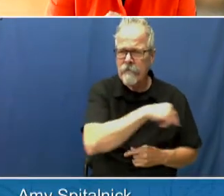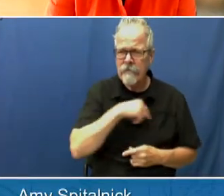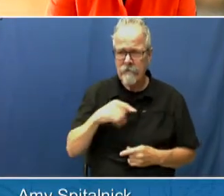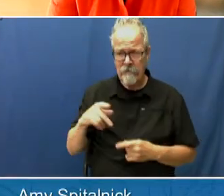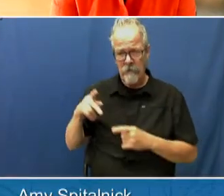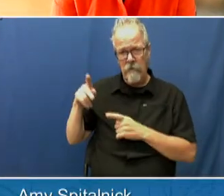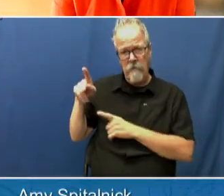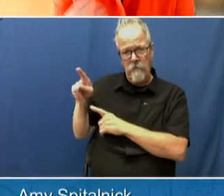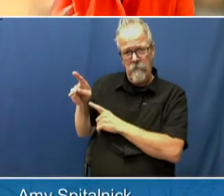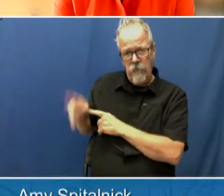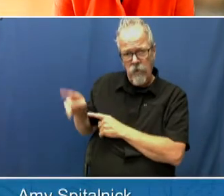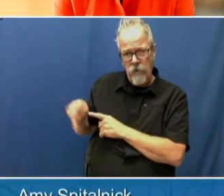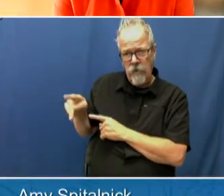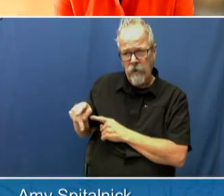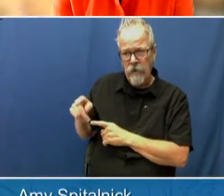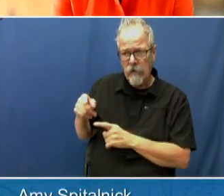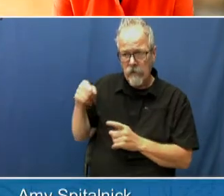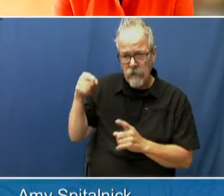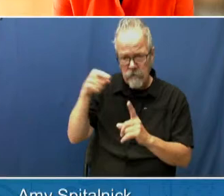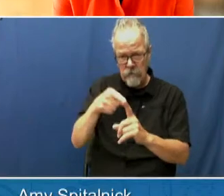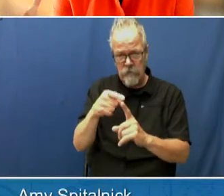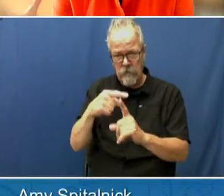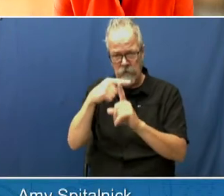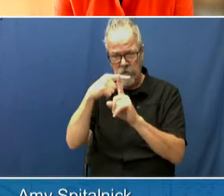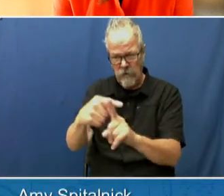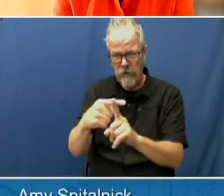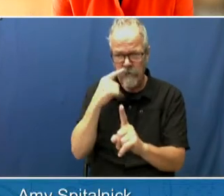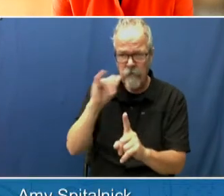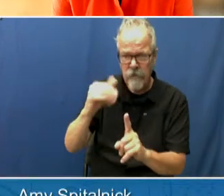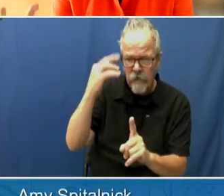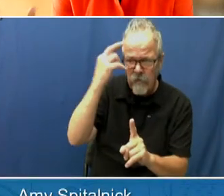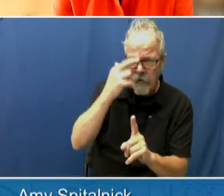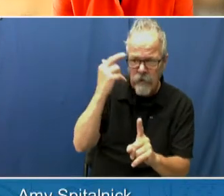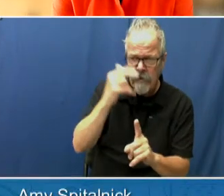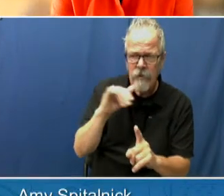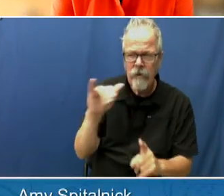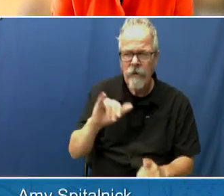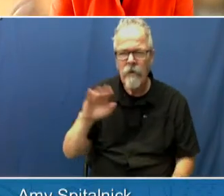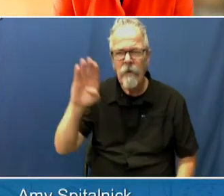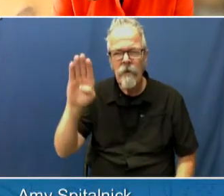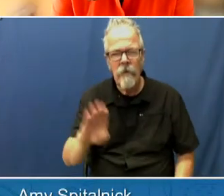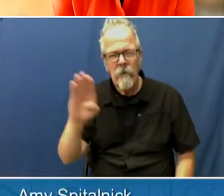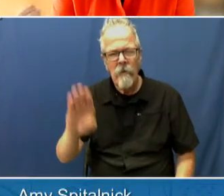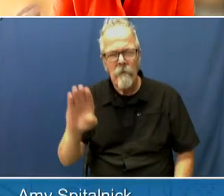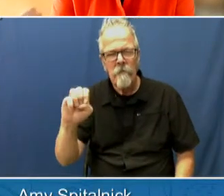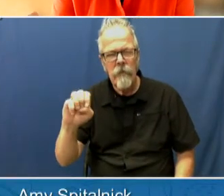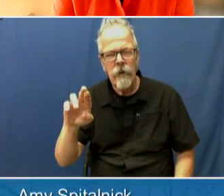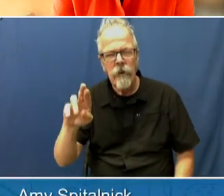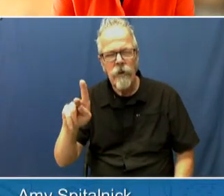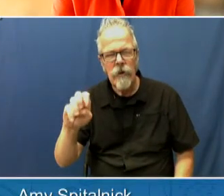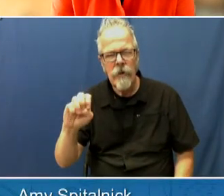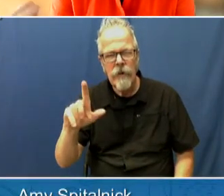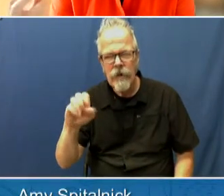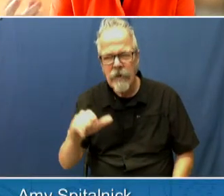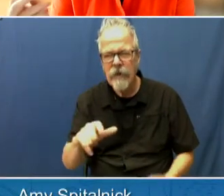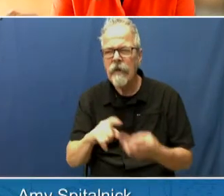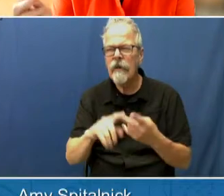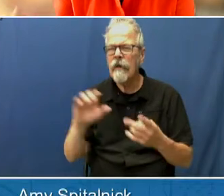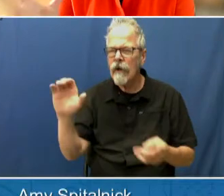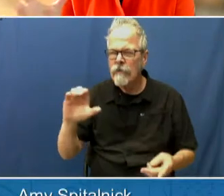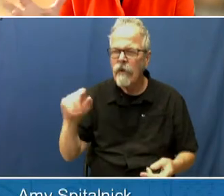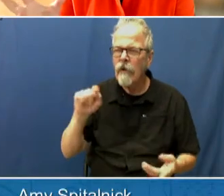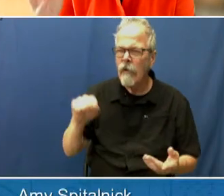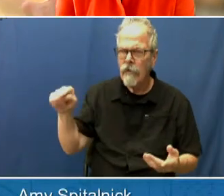reason. Much like Charlottesville, Berkeley, and so many other communities, Portland has become a target of these extremists because the